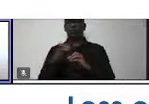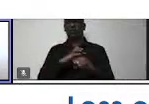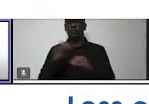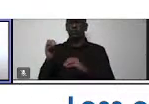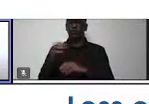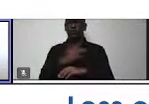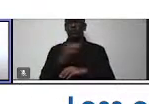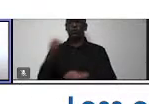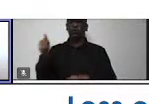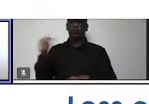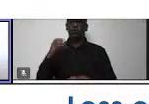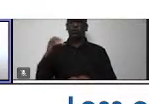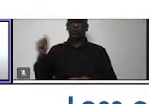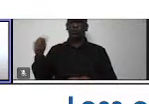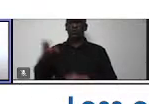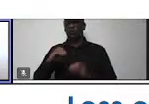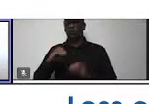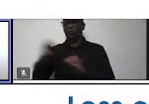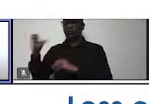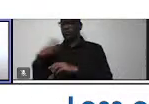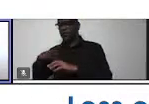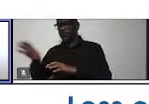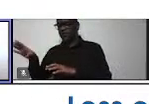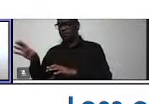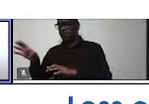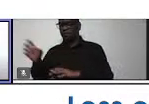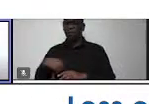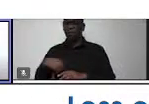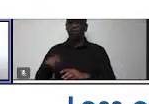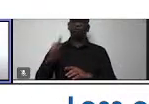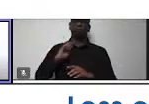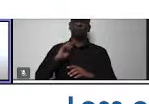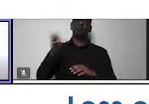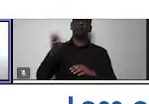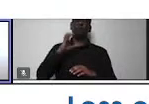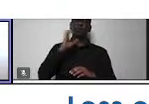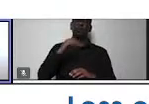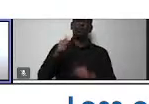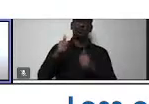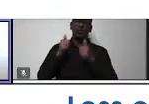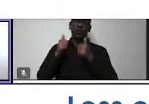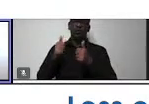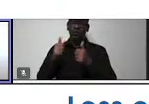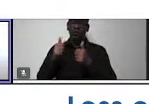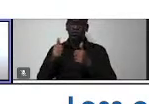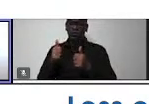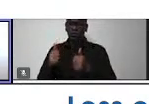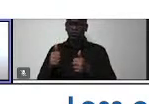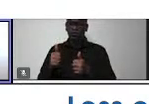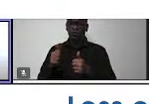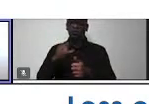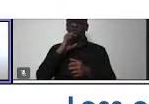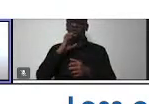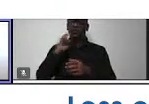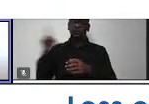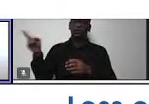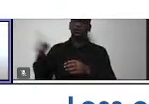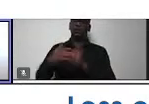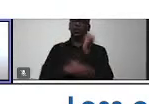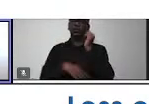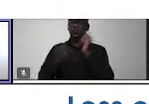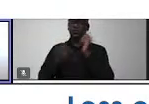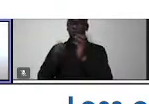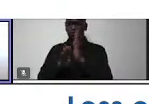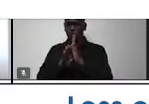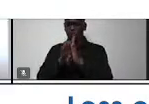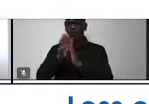wrong with it, but it's just actually a very good actually indication that the country actually has grew and it actually graduated actually out